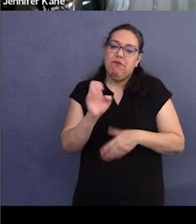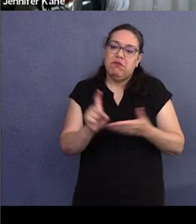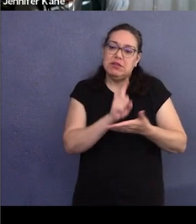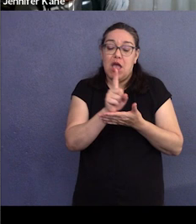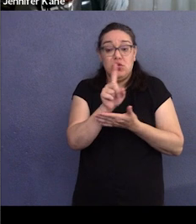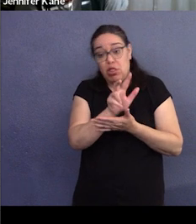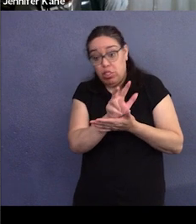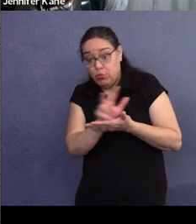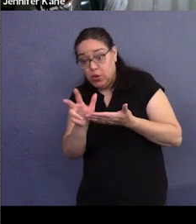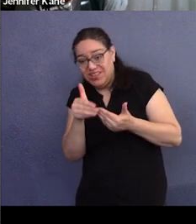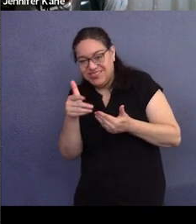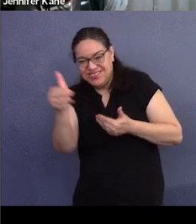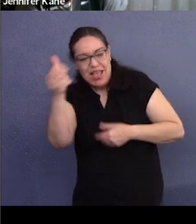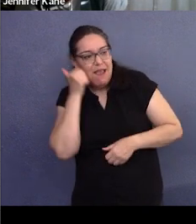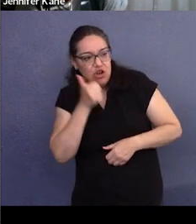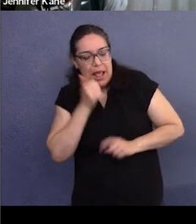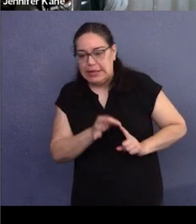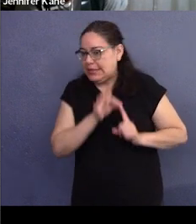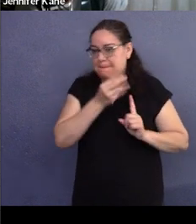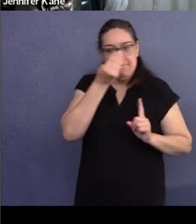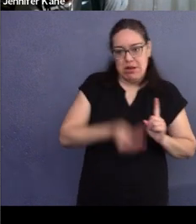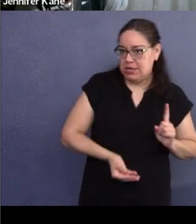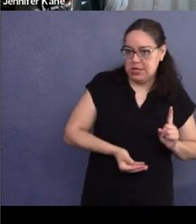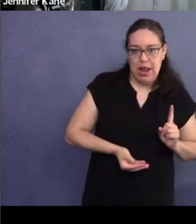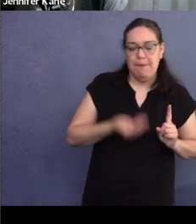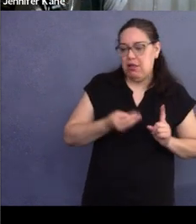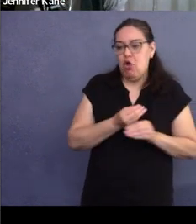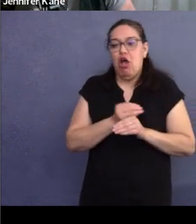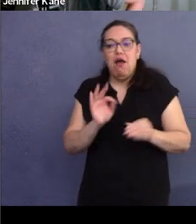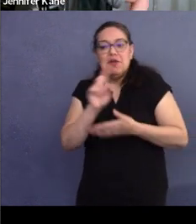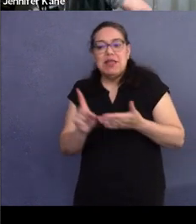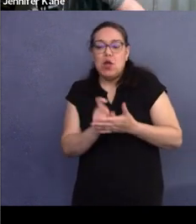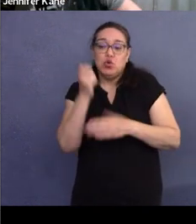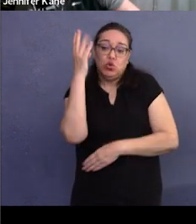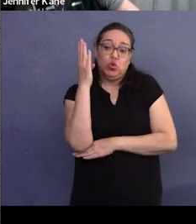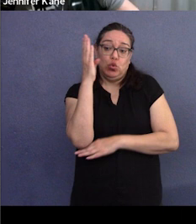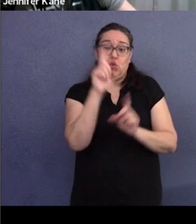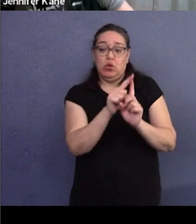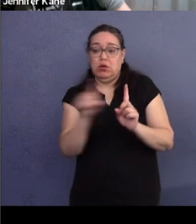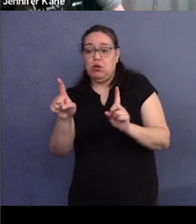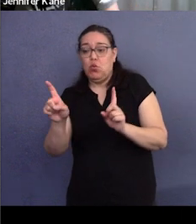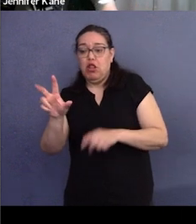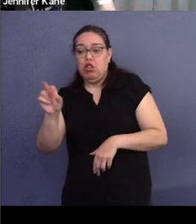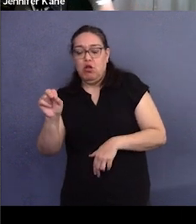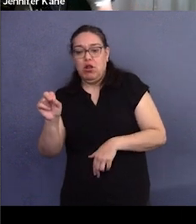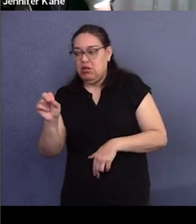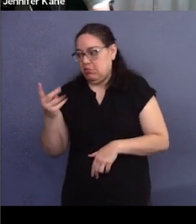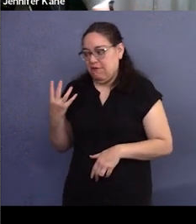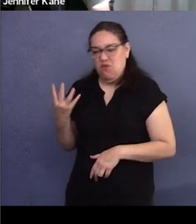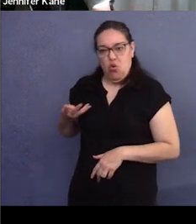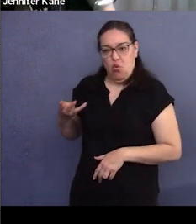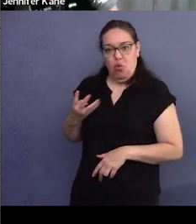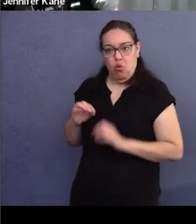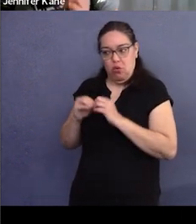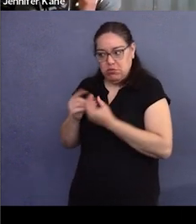every day of the week except for Mondays, there are office hours from noon to 1:30 with one of the 4 organizations helping to do